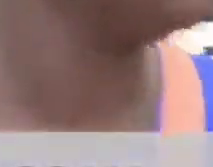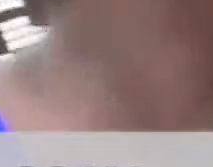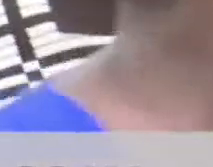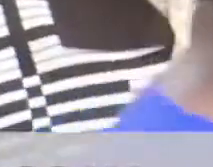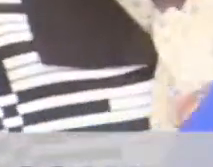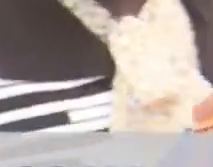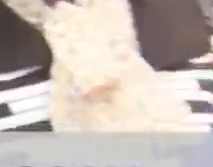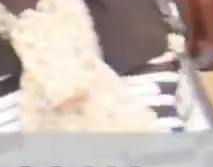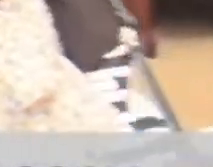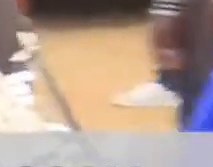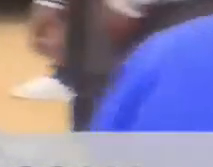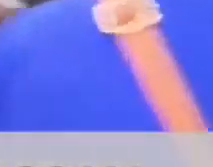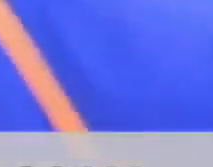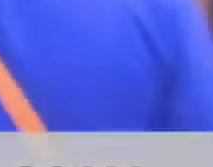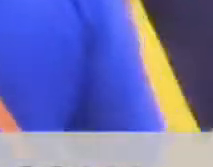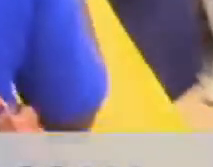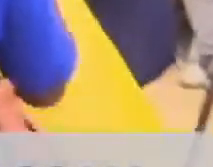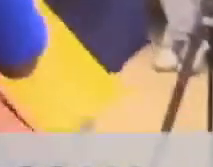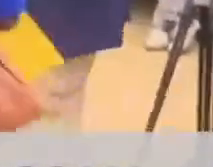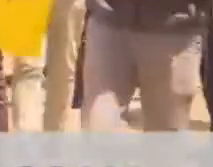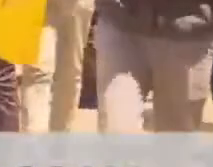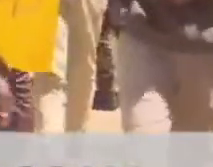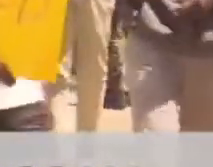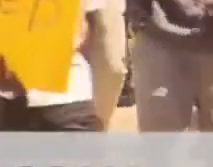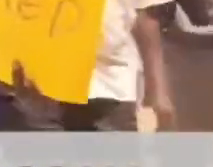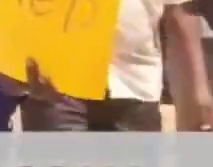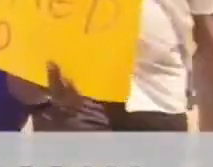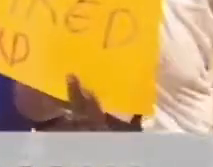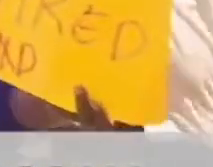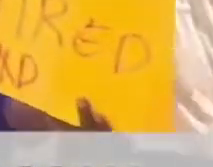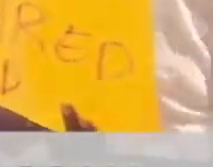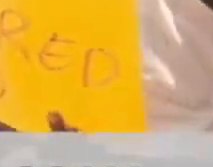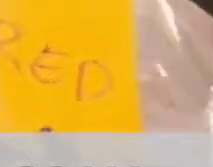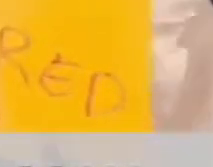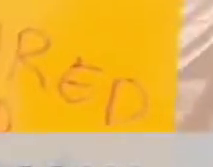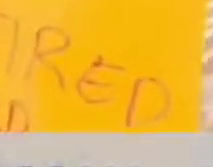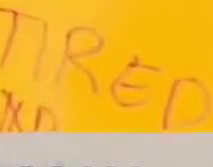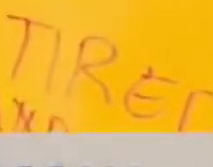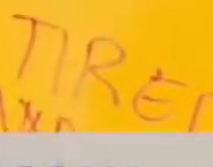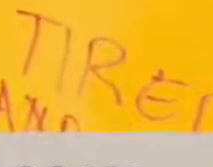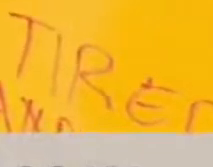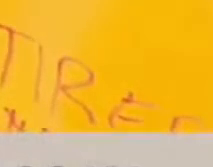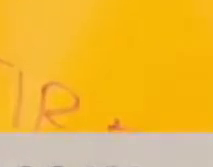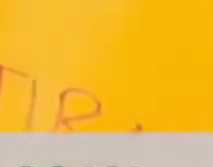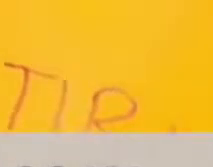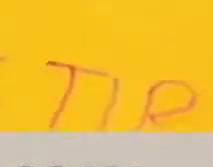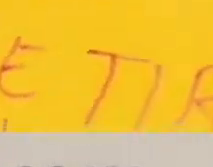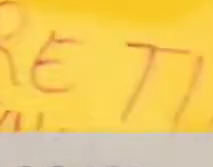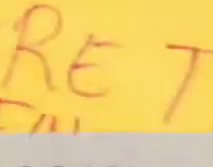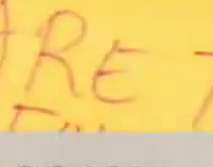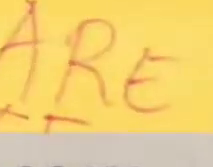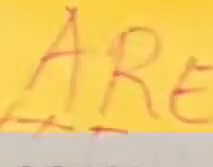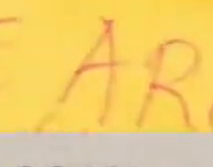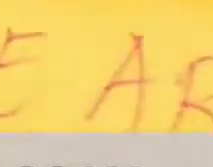Angry parents affected by Finland education scam in Wasingishu County stormed the Kapseret sub-county office seeking an audience.